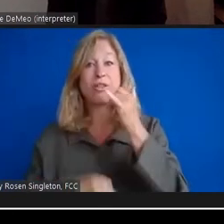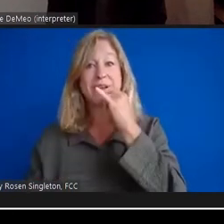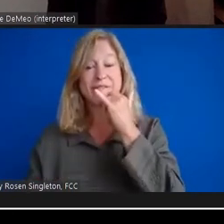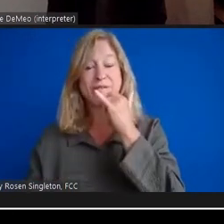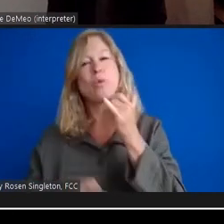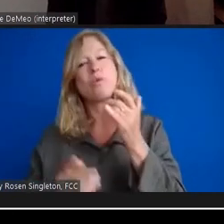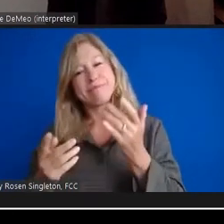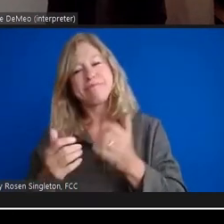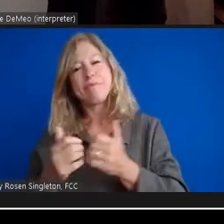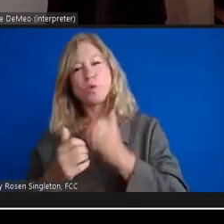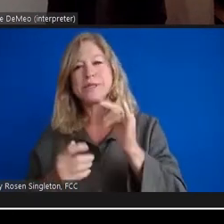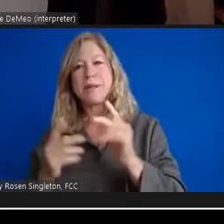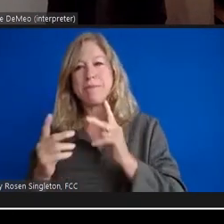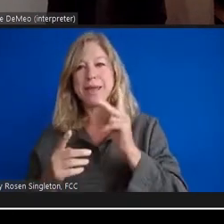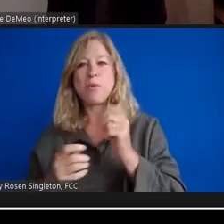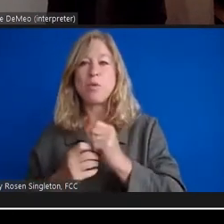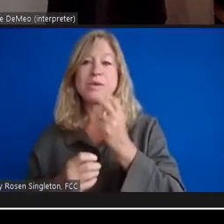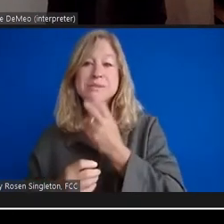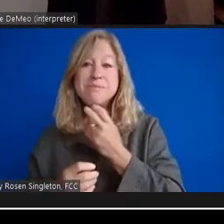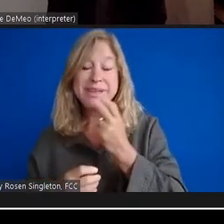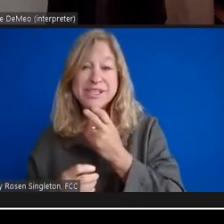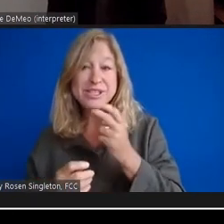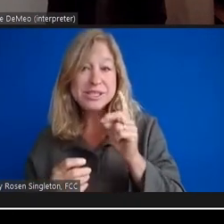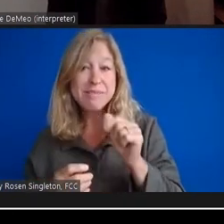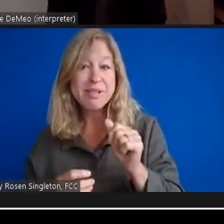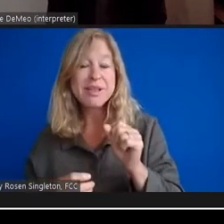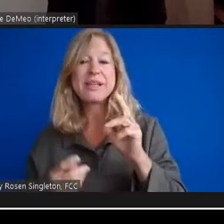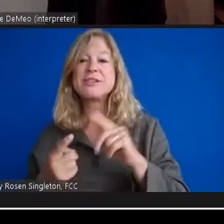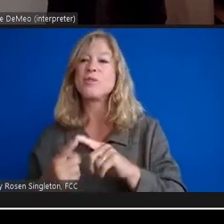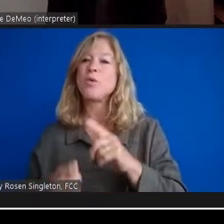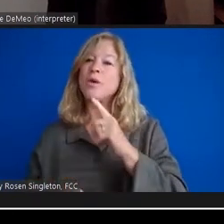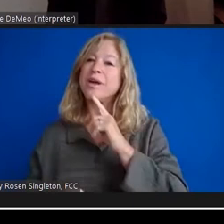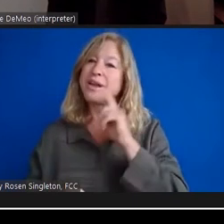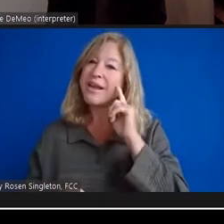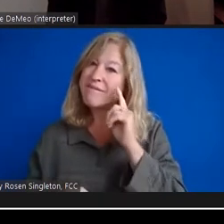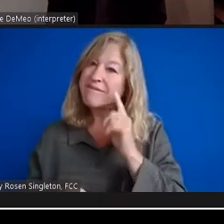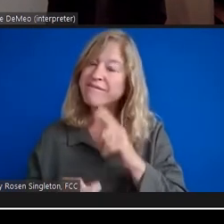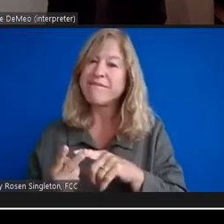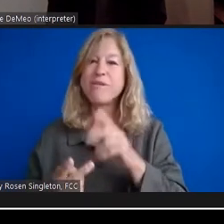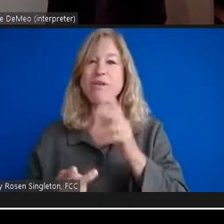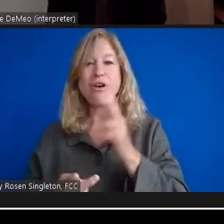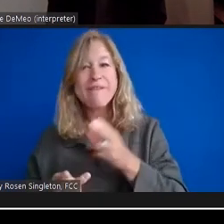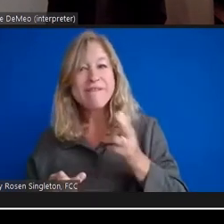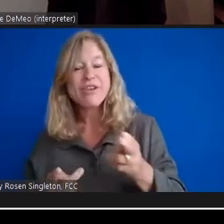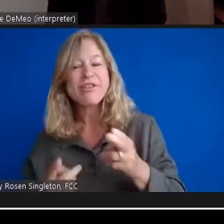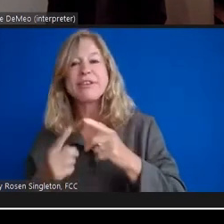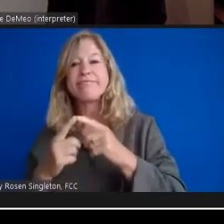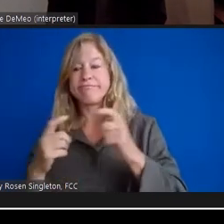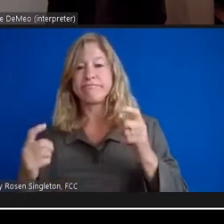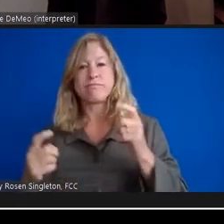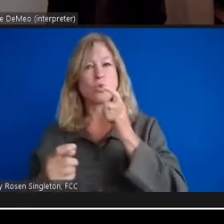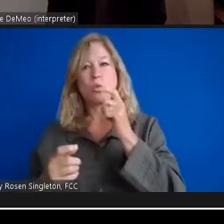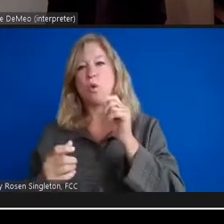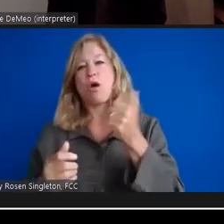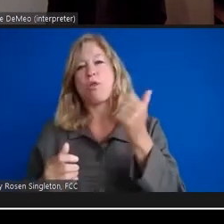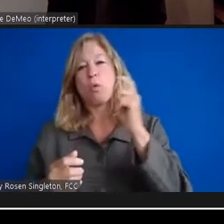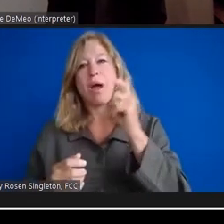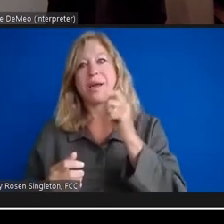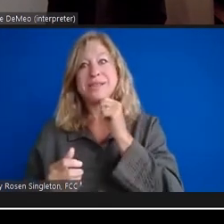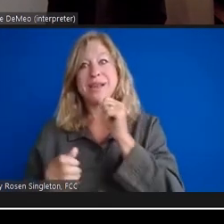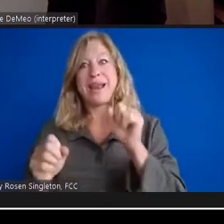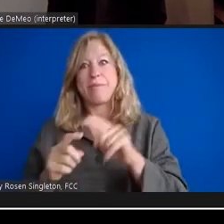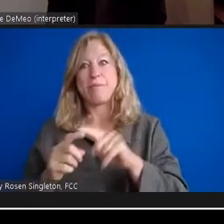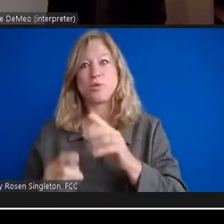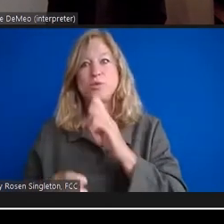text-based communication over the telephone network, mostly people with speech disabilities or people who are deaf or hard of